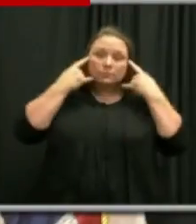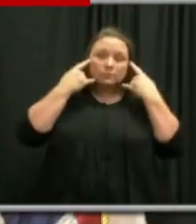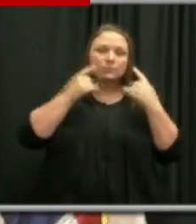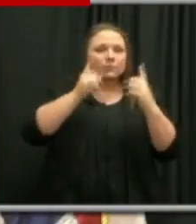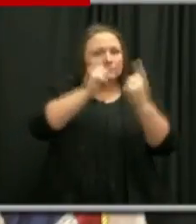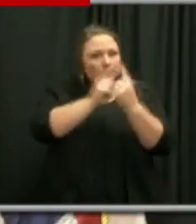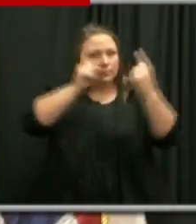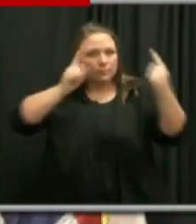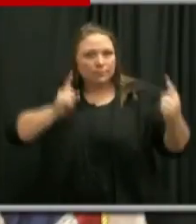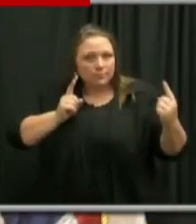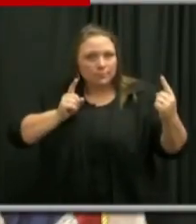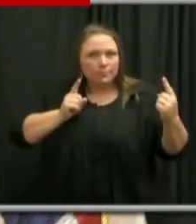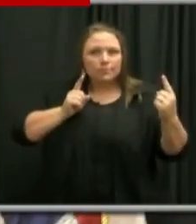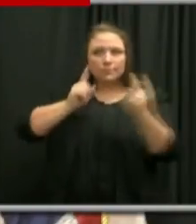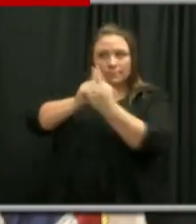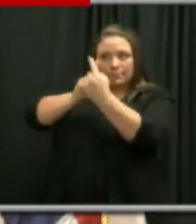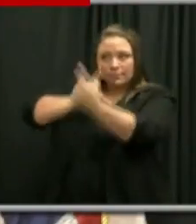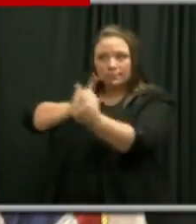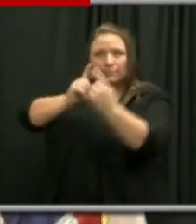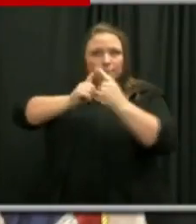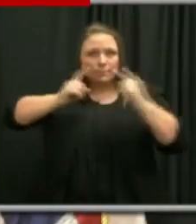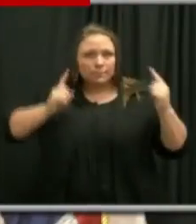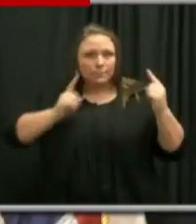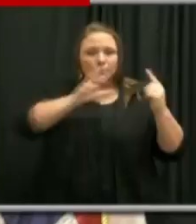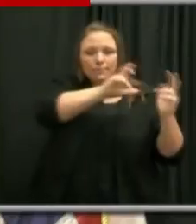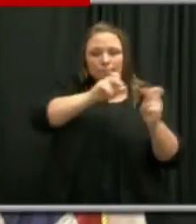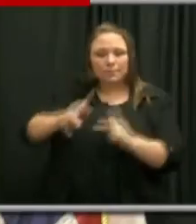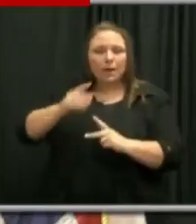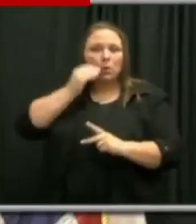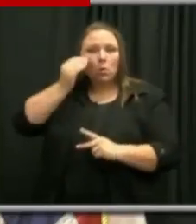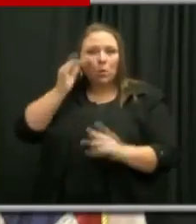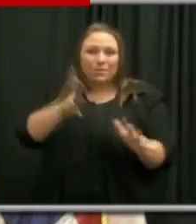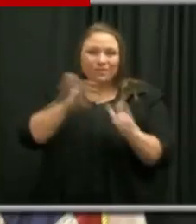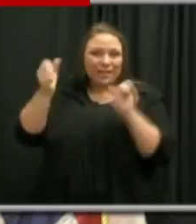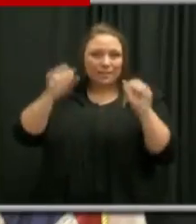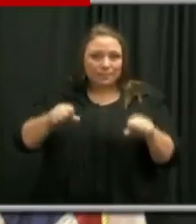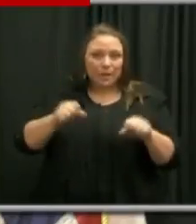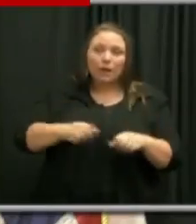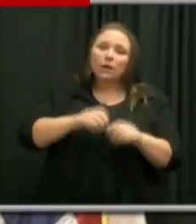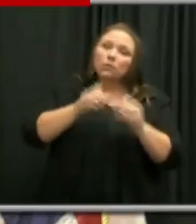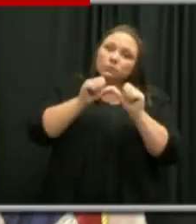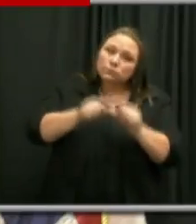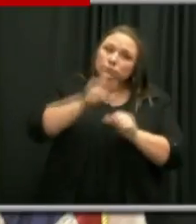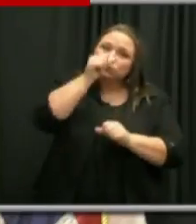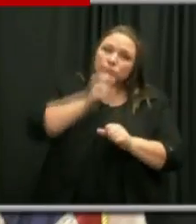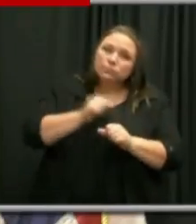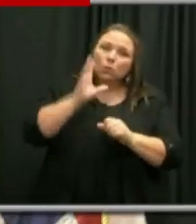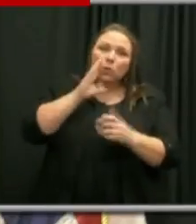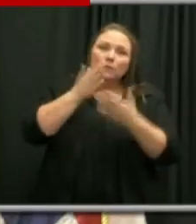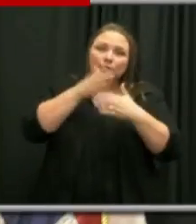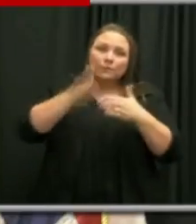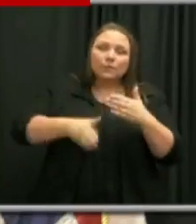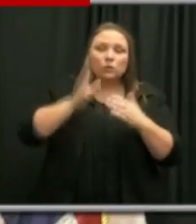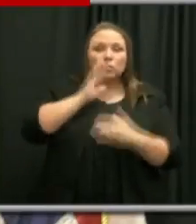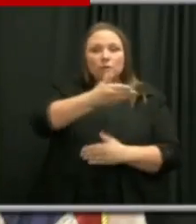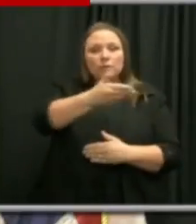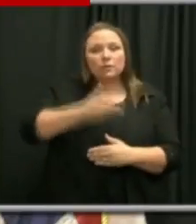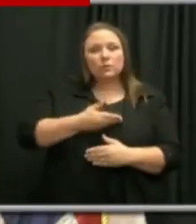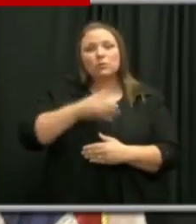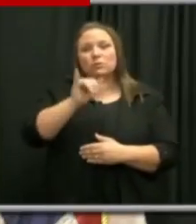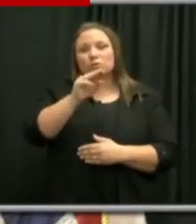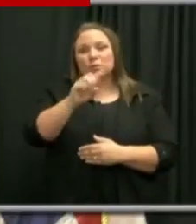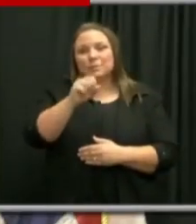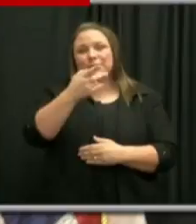social distancing, and return home right away. Keep it up, Nashville. Together we will get through this. I now would like to introduce Dr. James